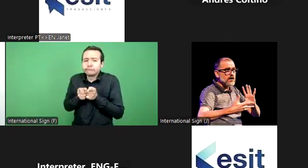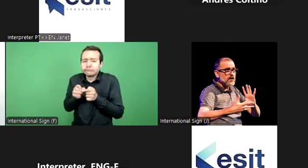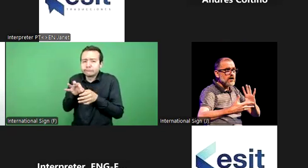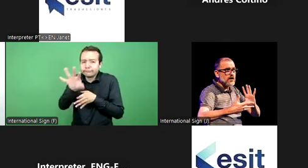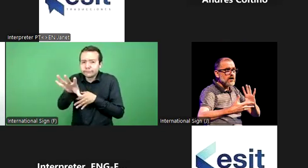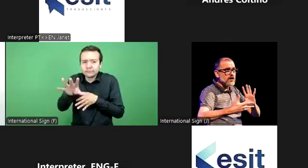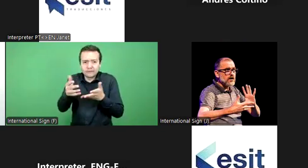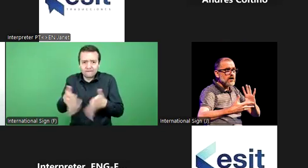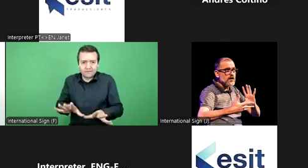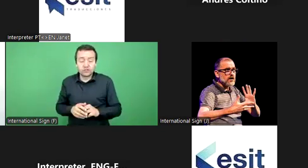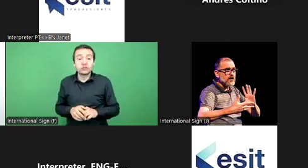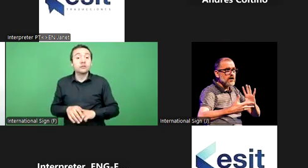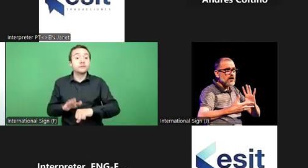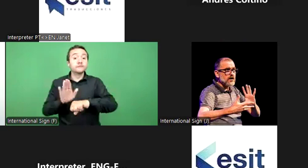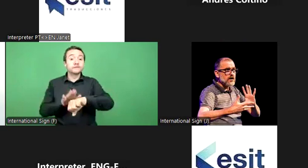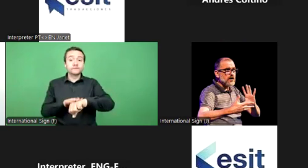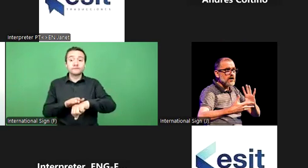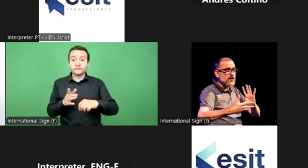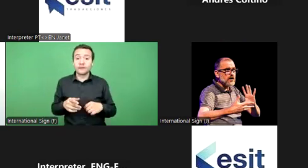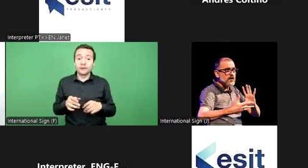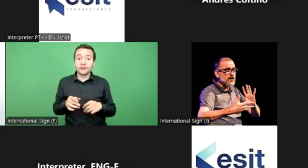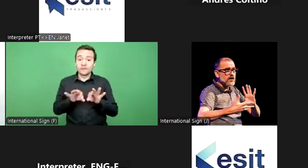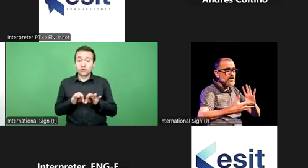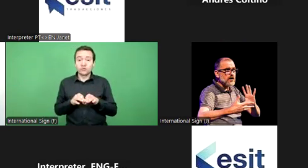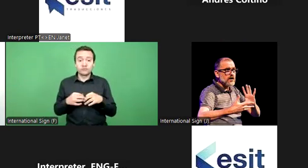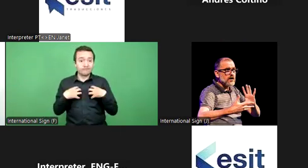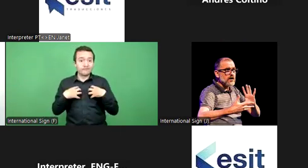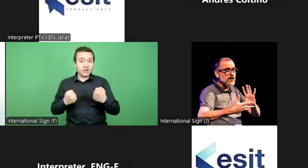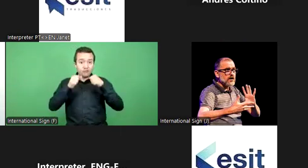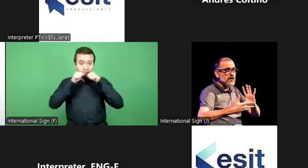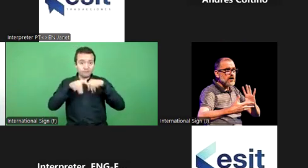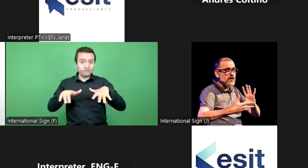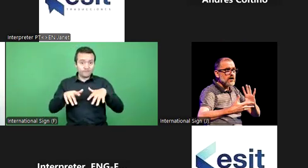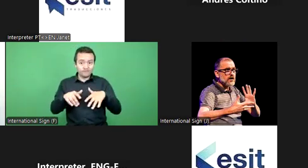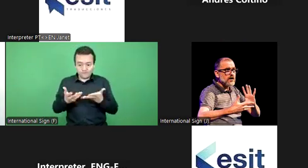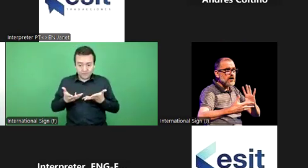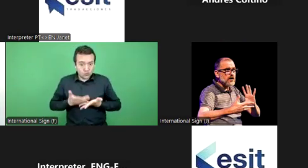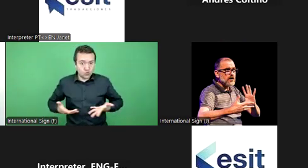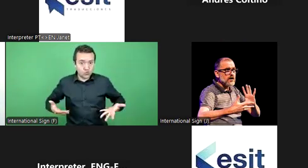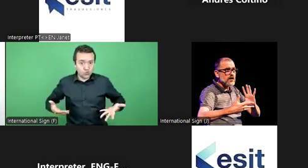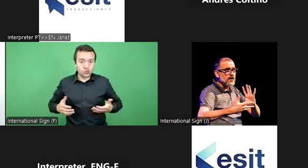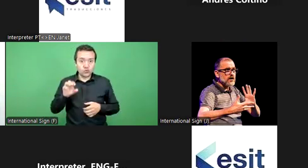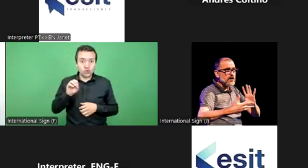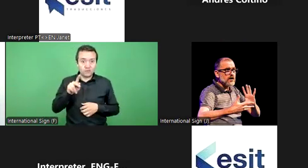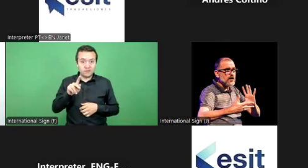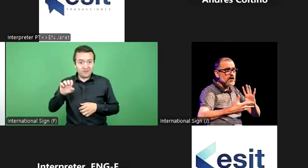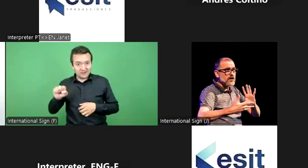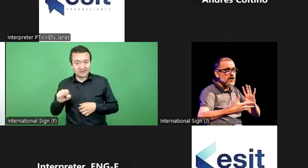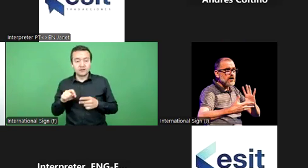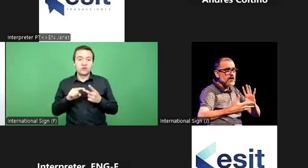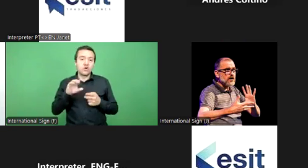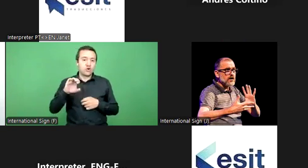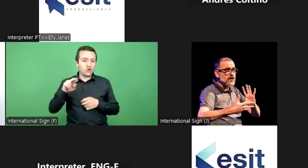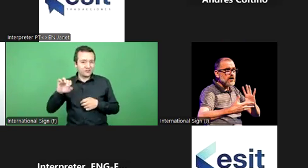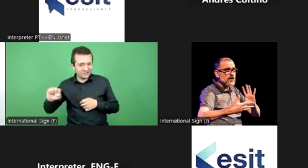OECS PPS, and we know that we get meds through the OECS PPS, but now we can think about somehow broadening that to